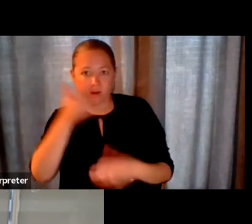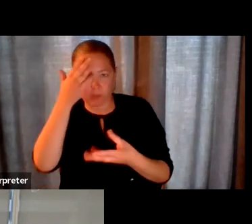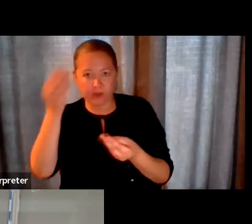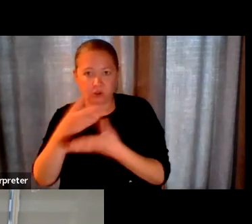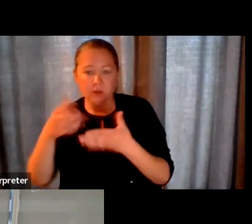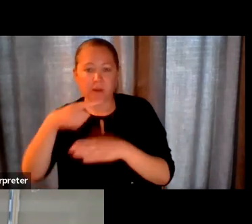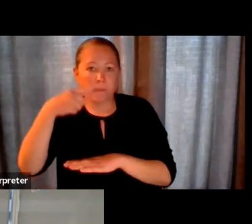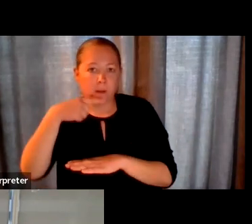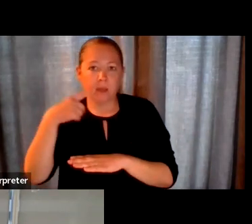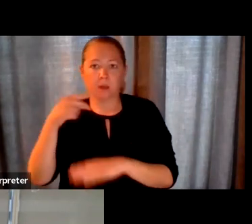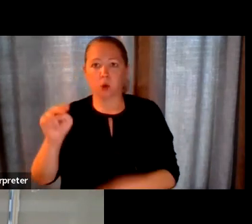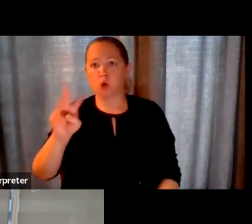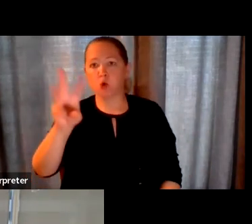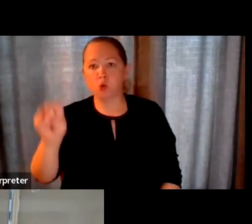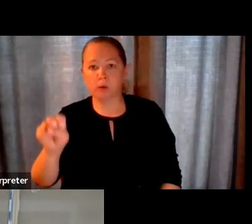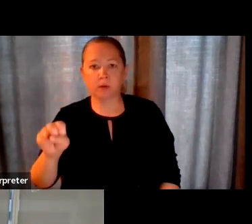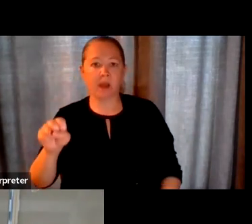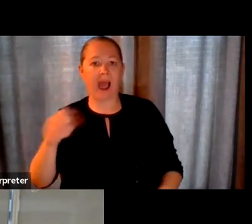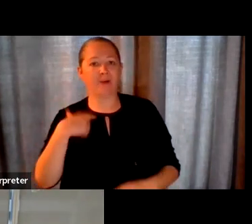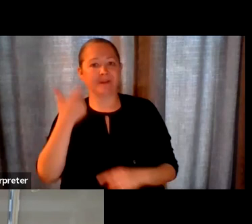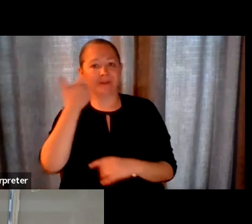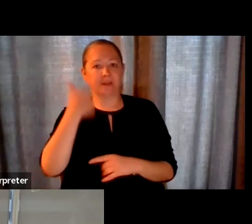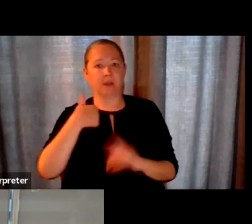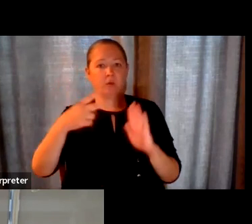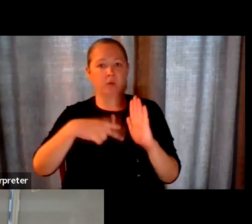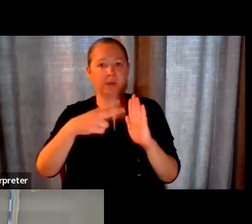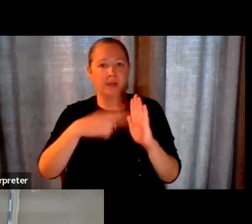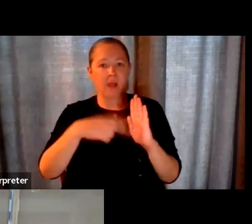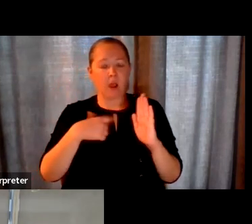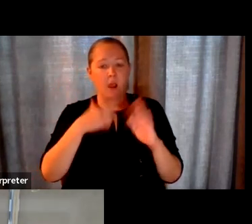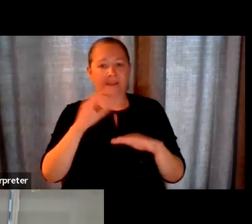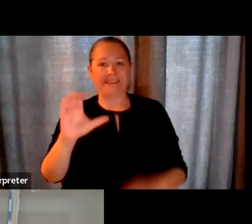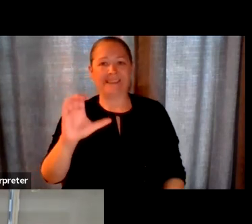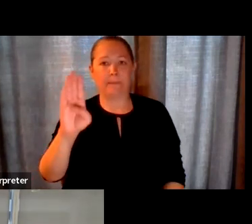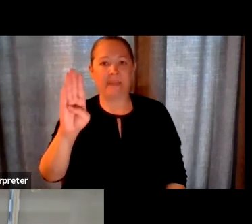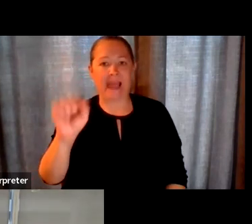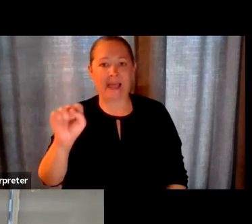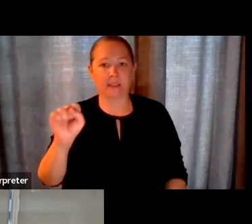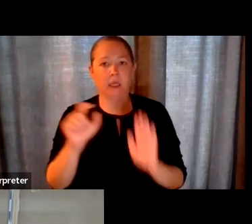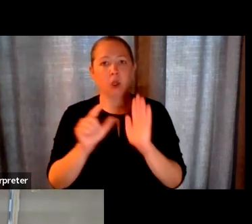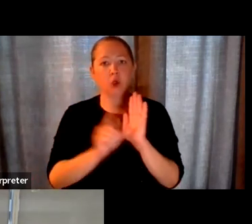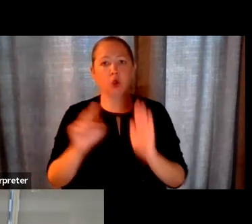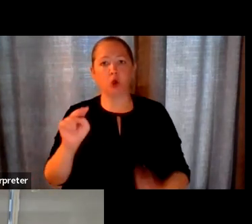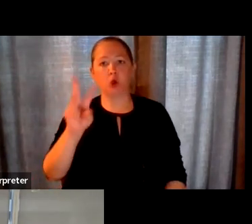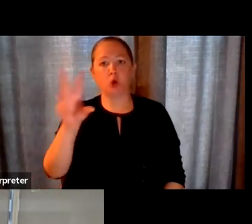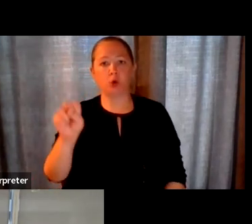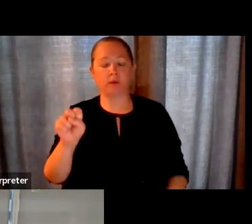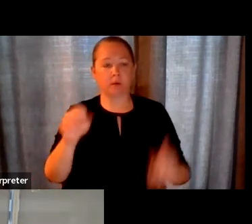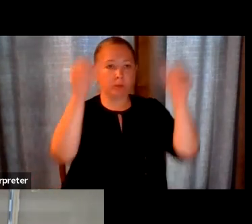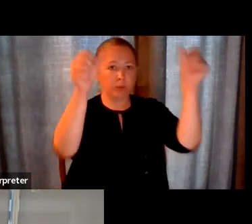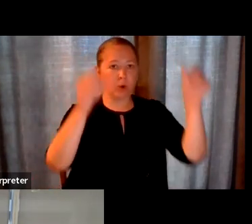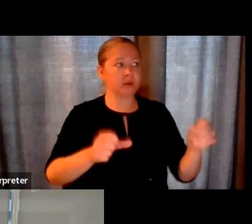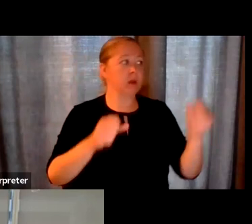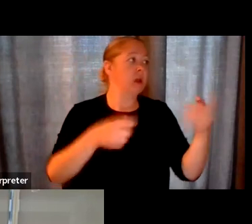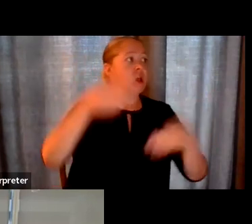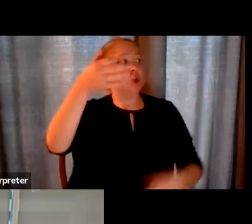in the court. I just was reading on Monday, CBS News of all places posted Supreme Court sides with football coach